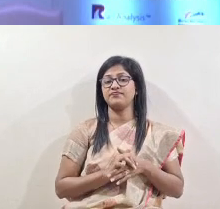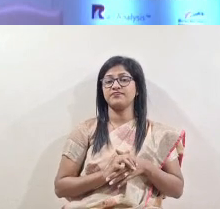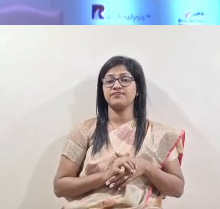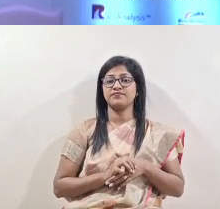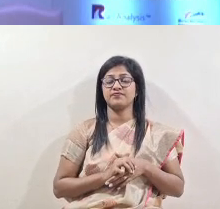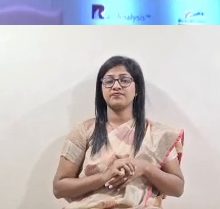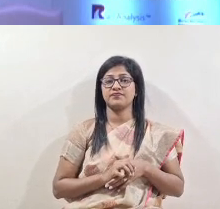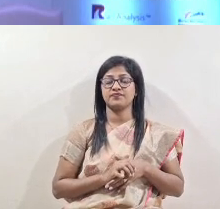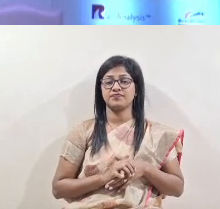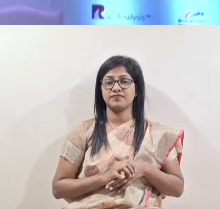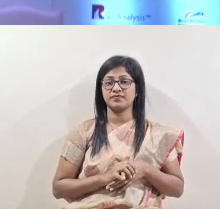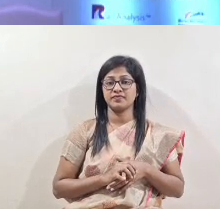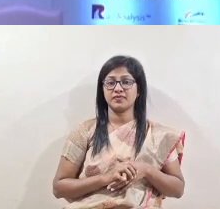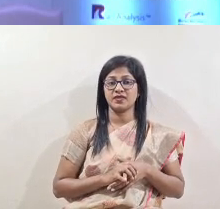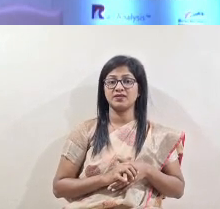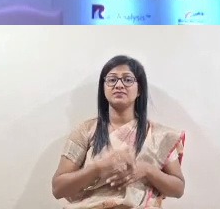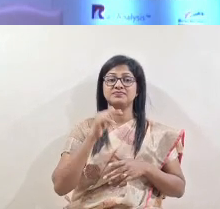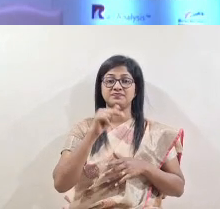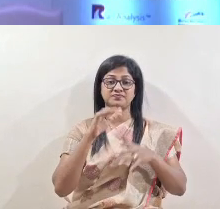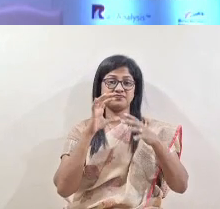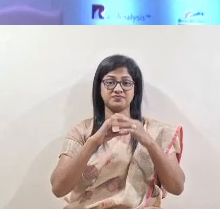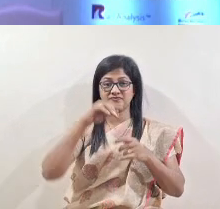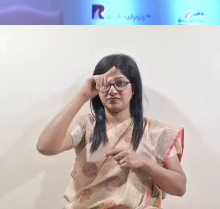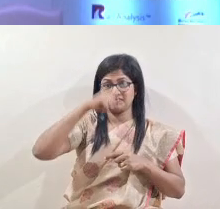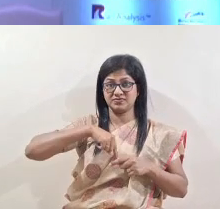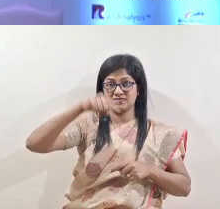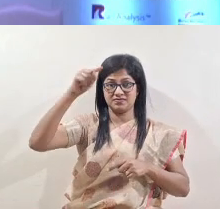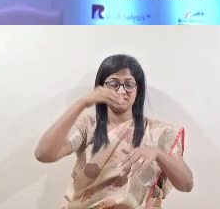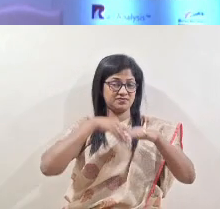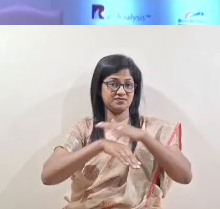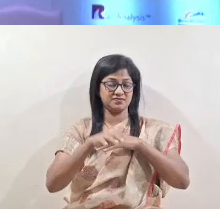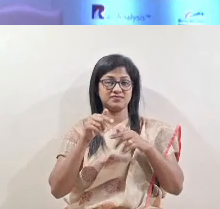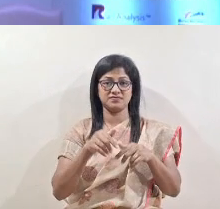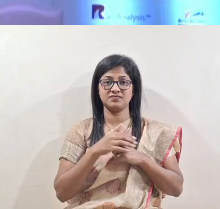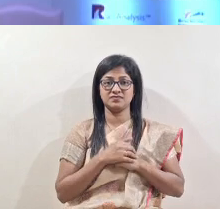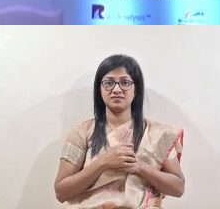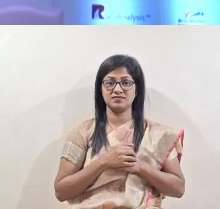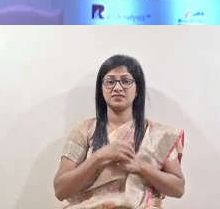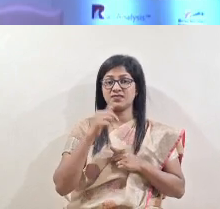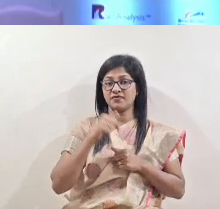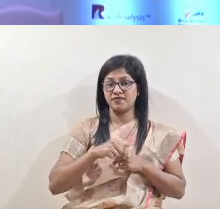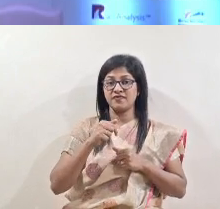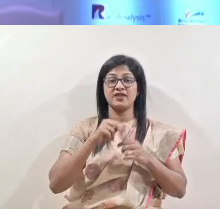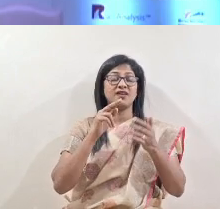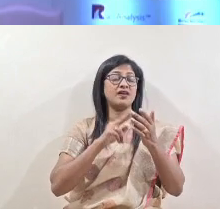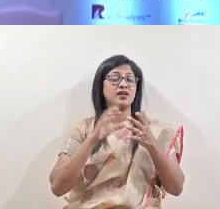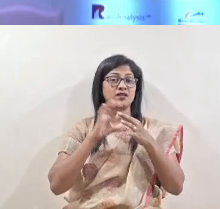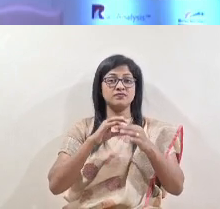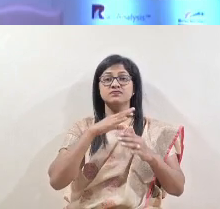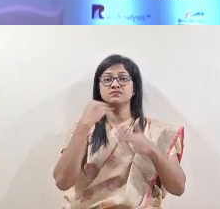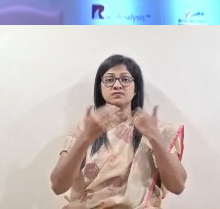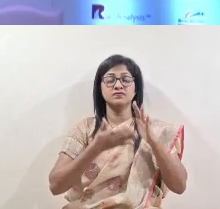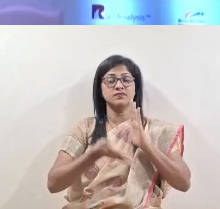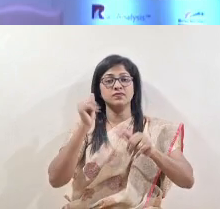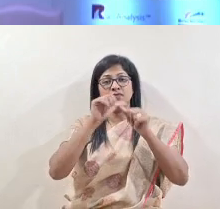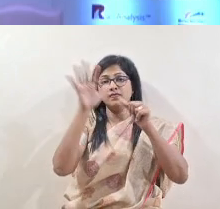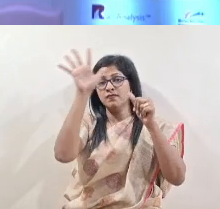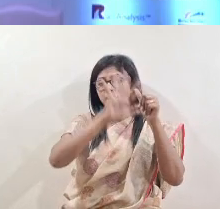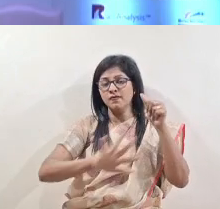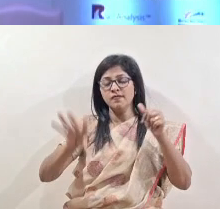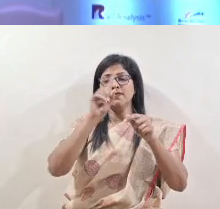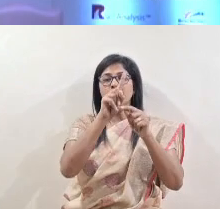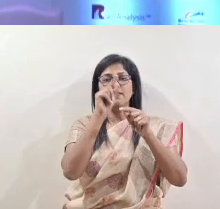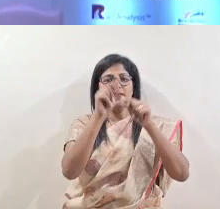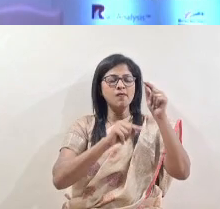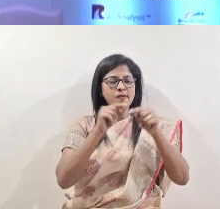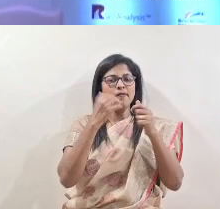countries. And talking about the India, so we are the biggest LMICs in the Asia. So we have got only 1%